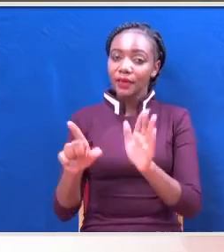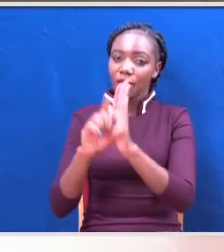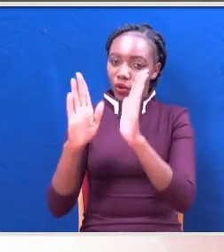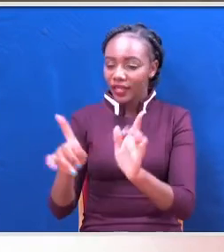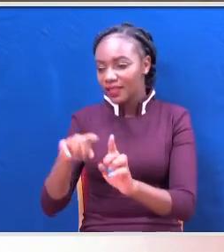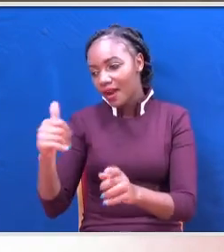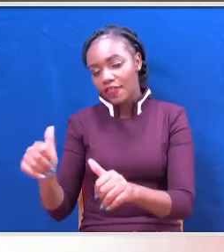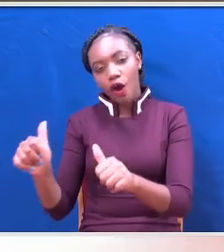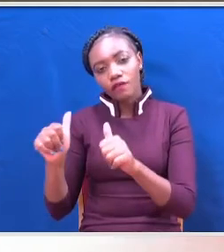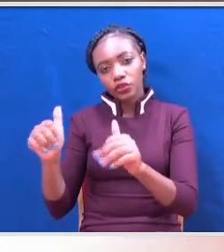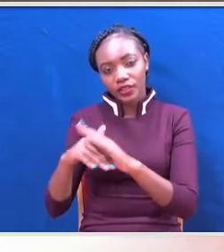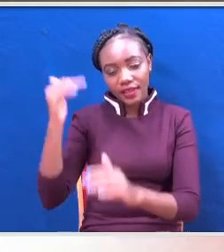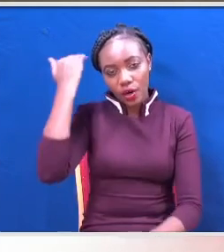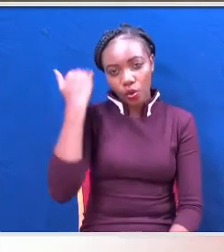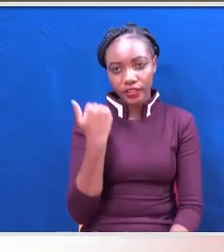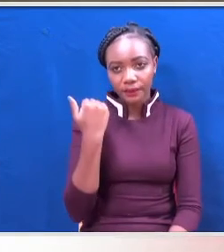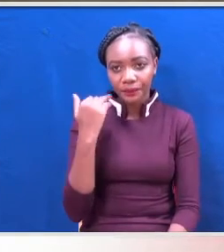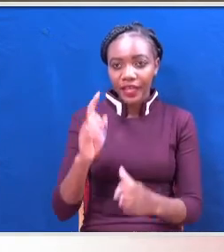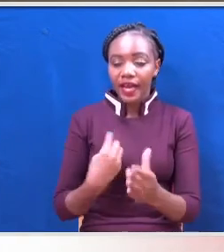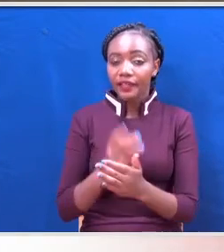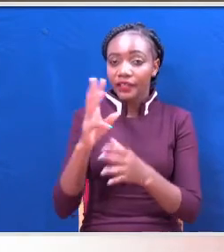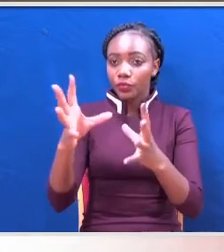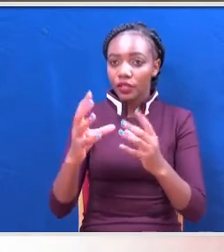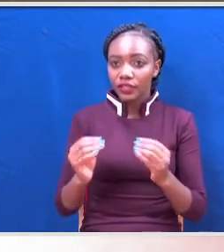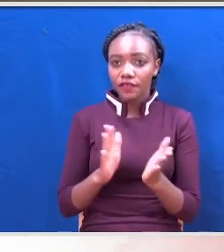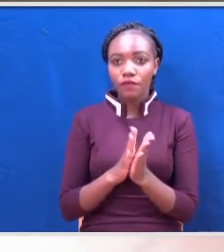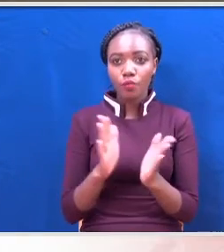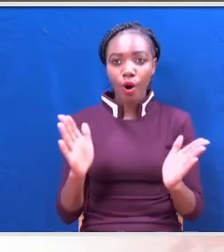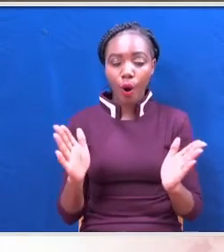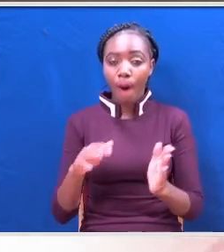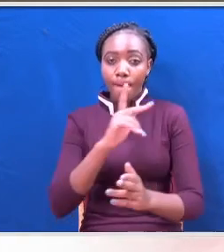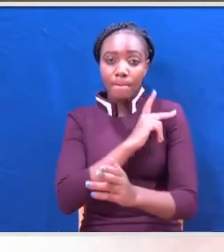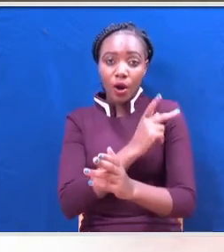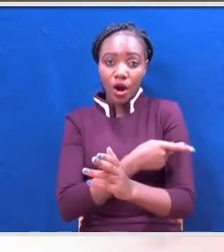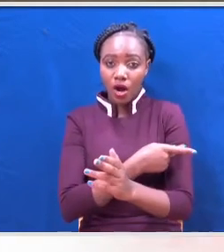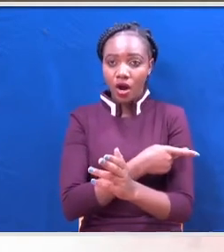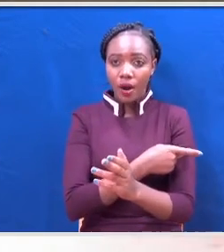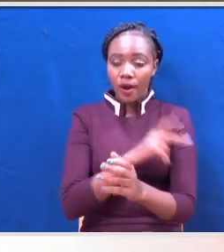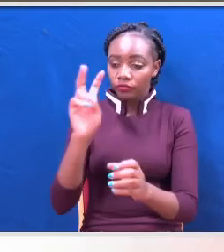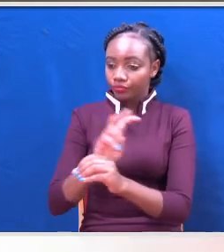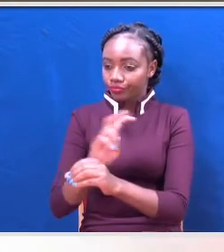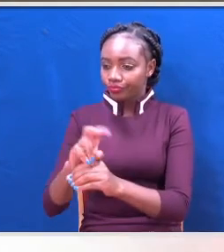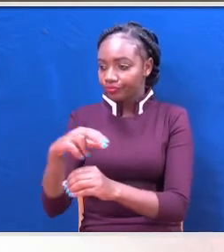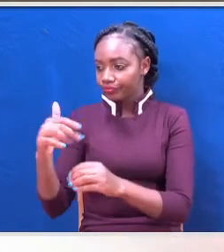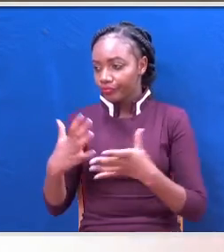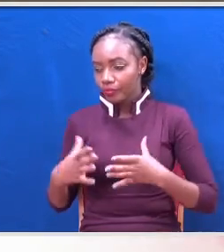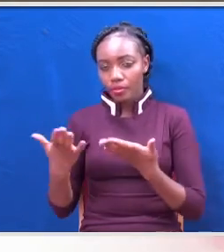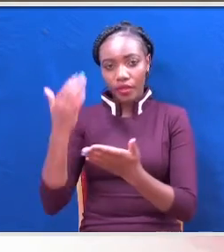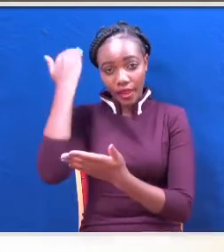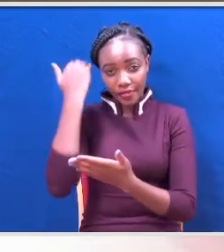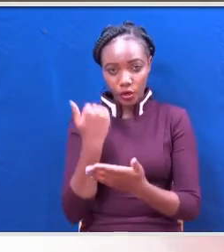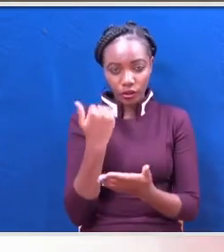judicial officers. They are being given more power to discipline those simians. You have seen